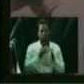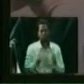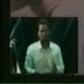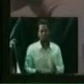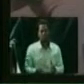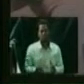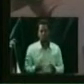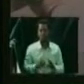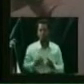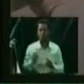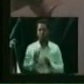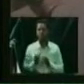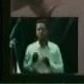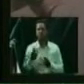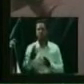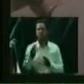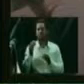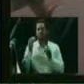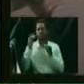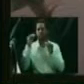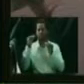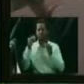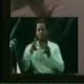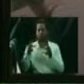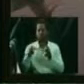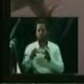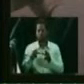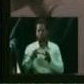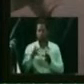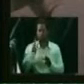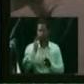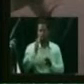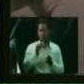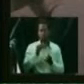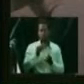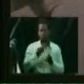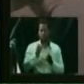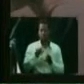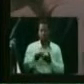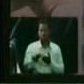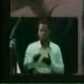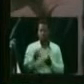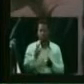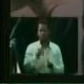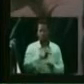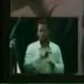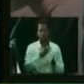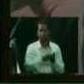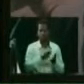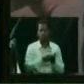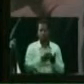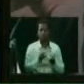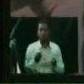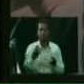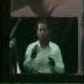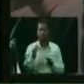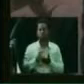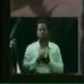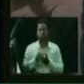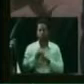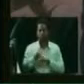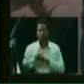force? How many teaching positions could instead be funded with these salaries? How many teaching assistants? How many school